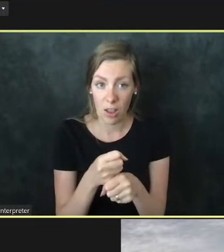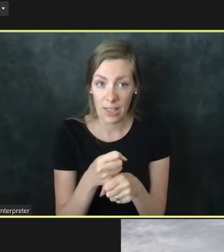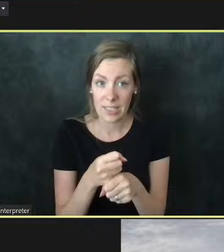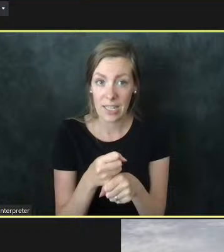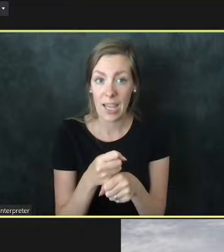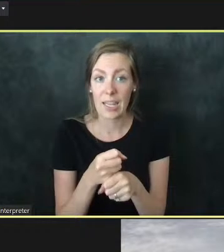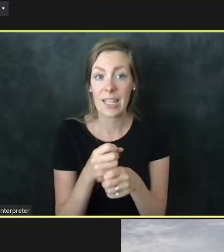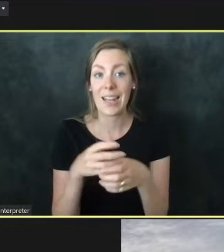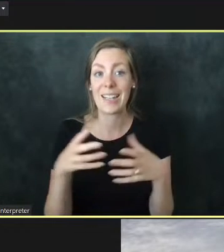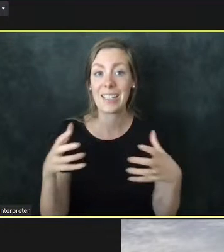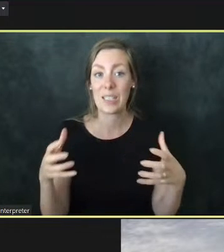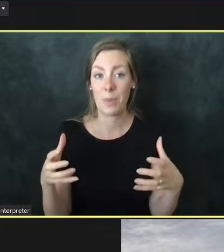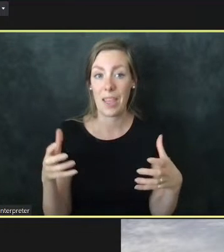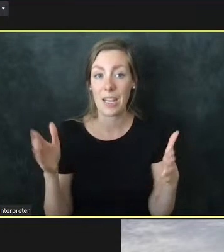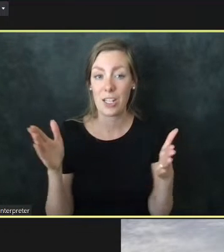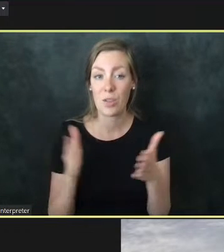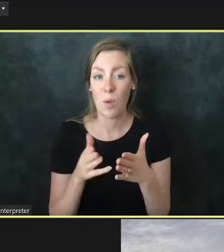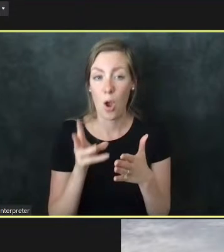se puede consolidar